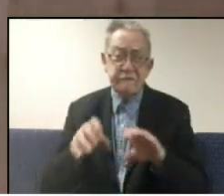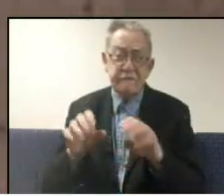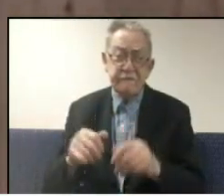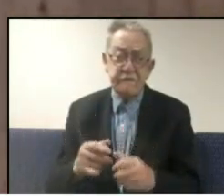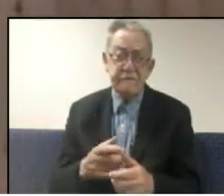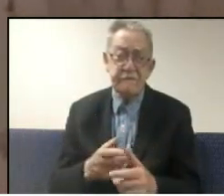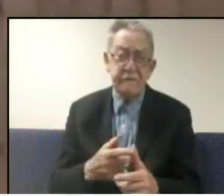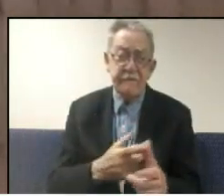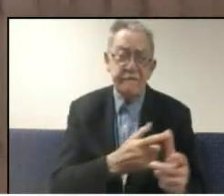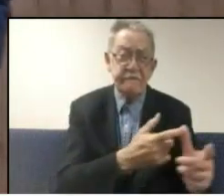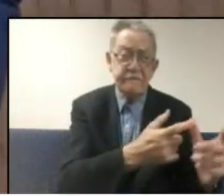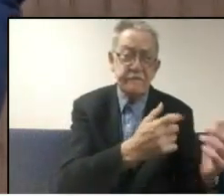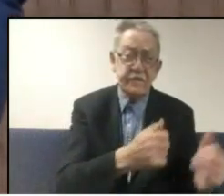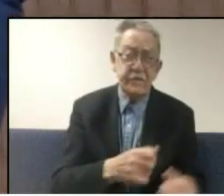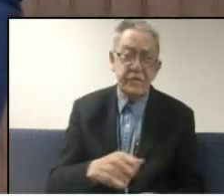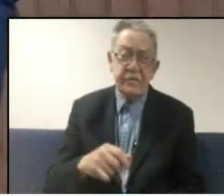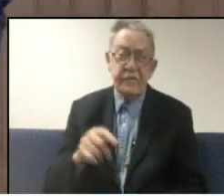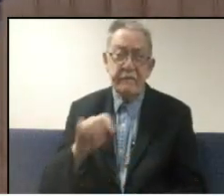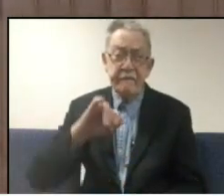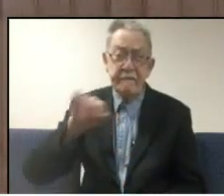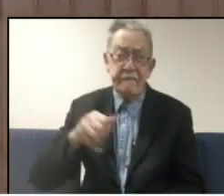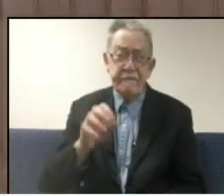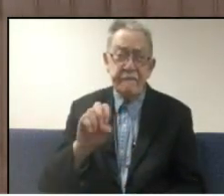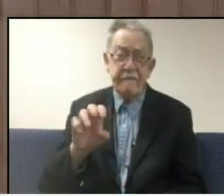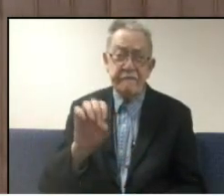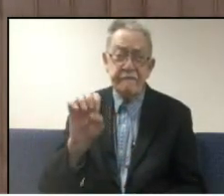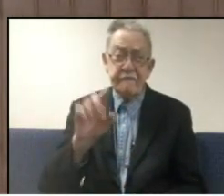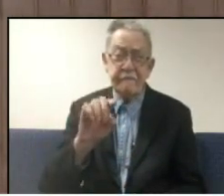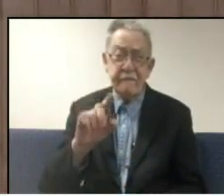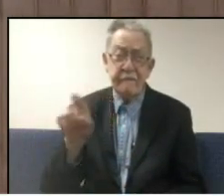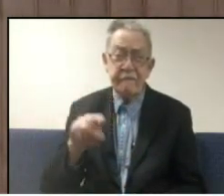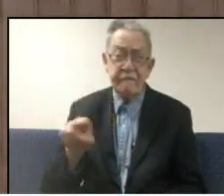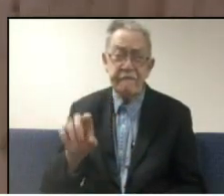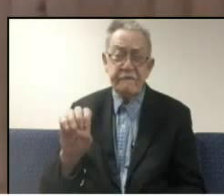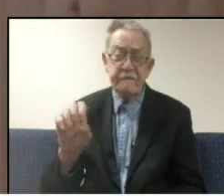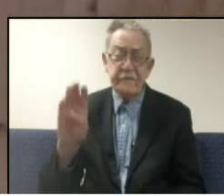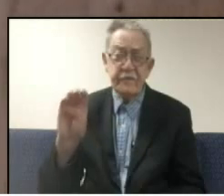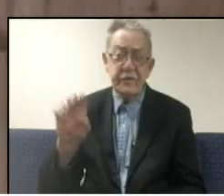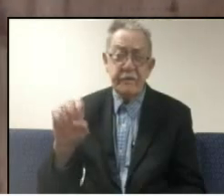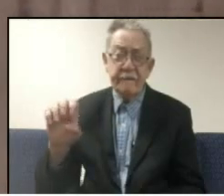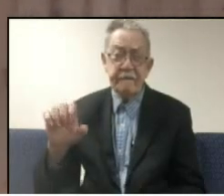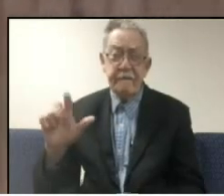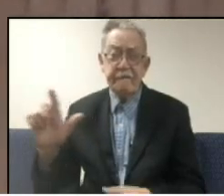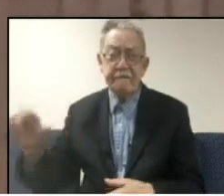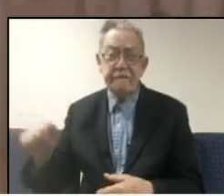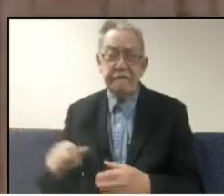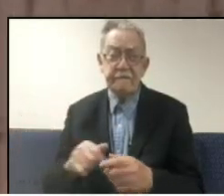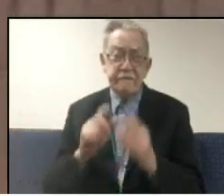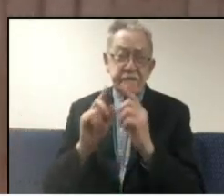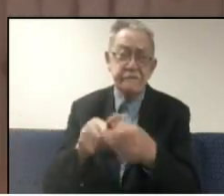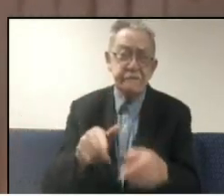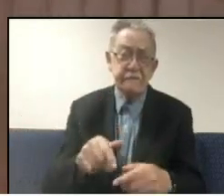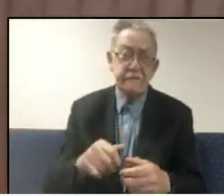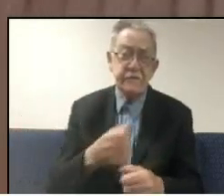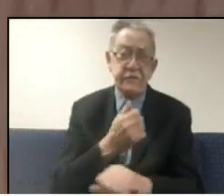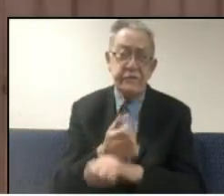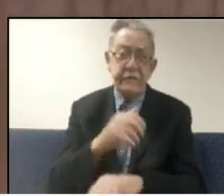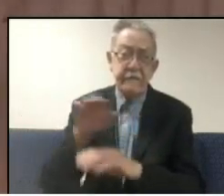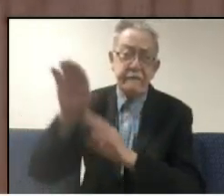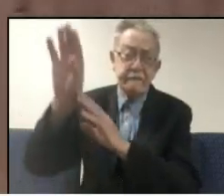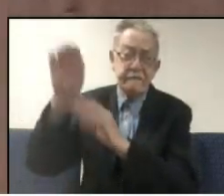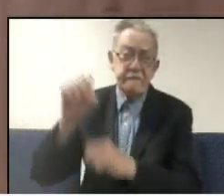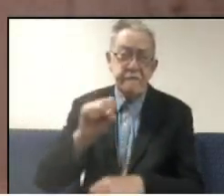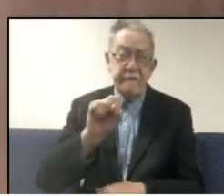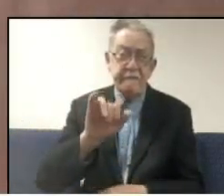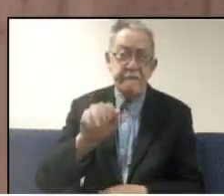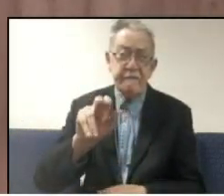from Jezebel, he goes till he comes to a mountain, Horeb, which is Mount Sinai, and he